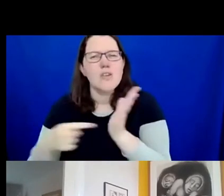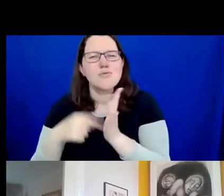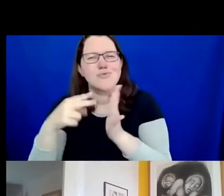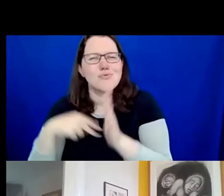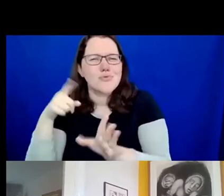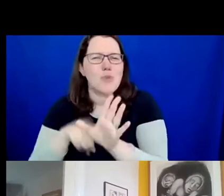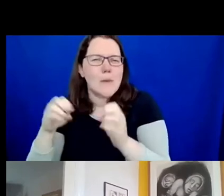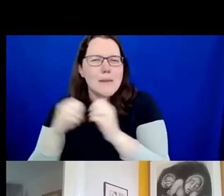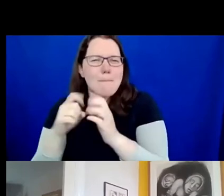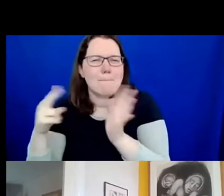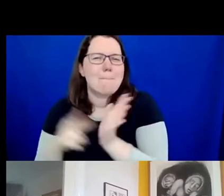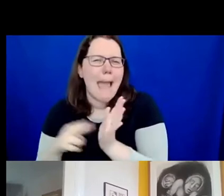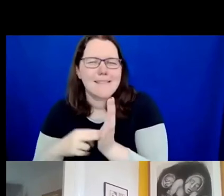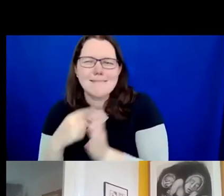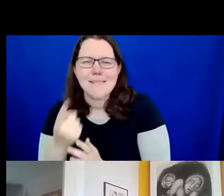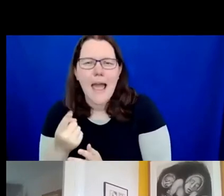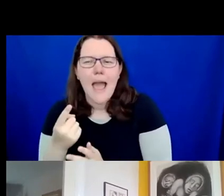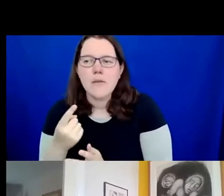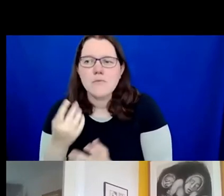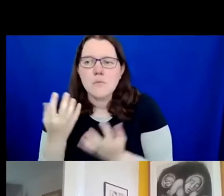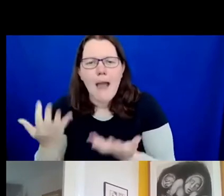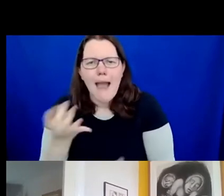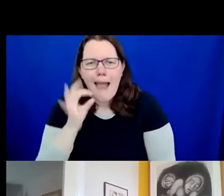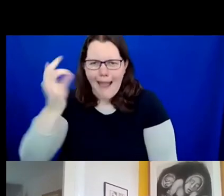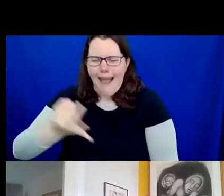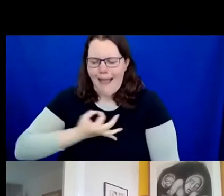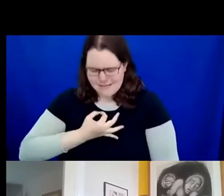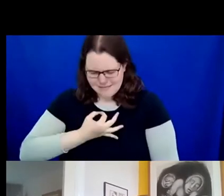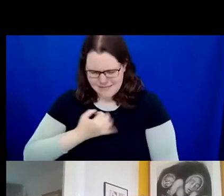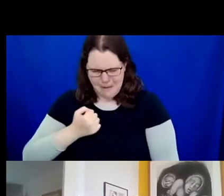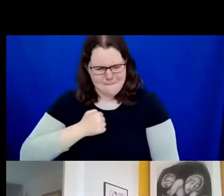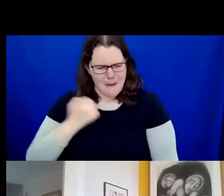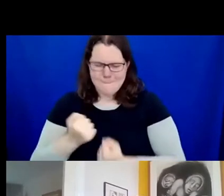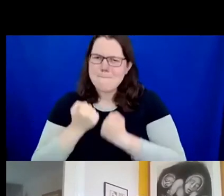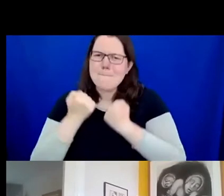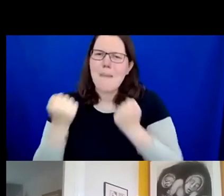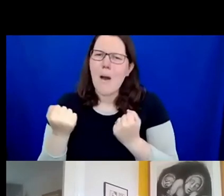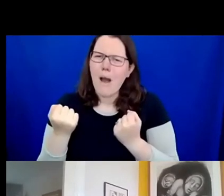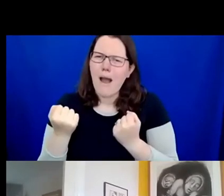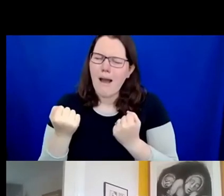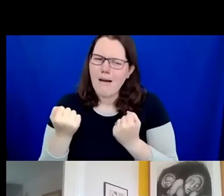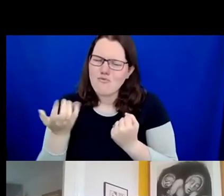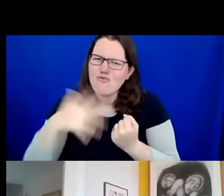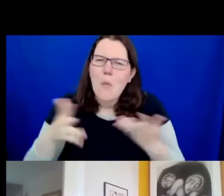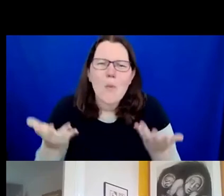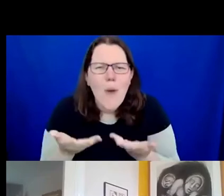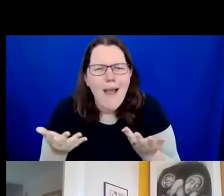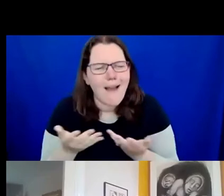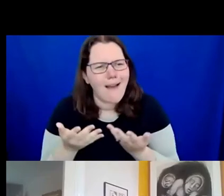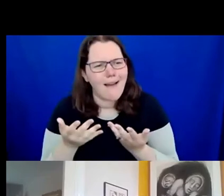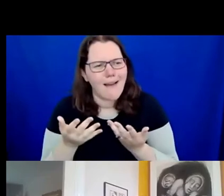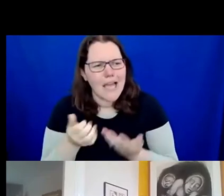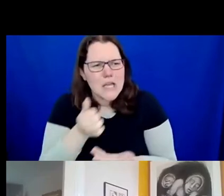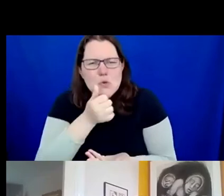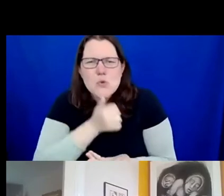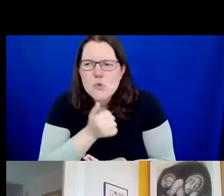ourselves, what power do I have? Where did I get it from? In whose interests am I exercising it?